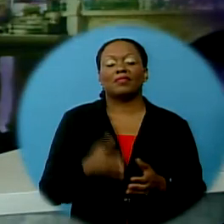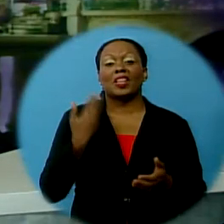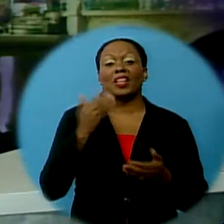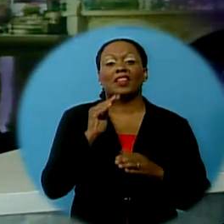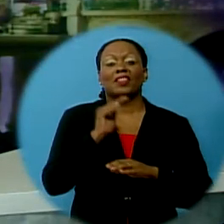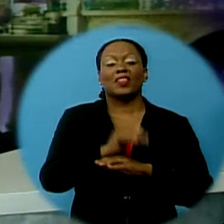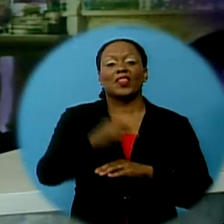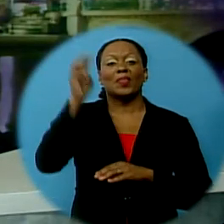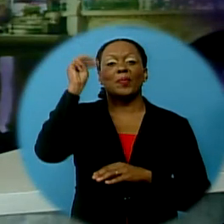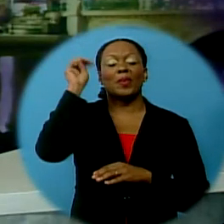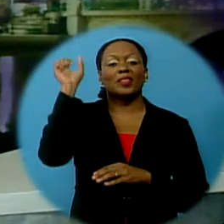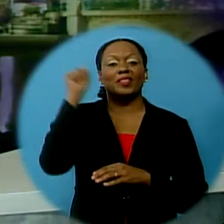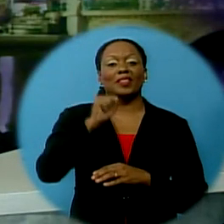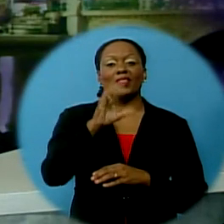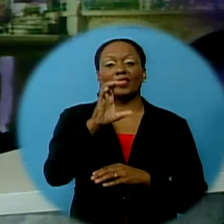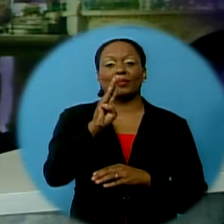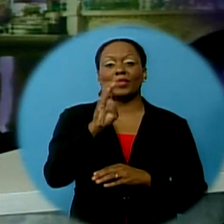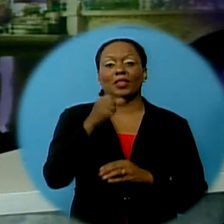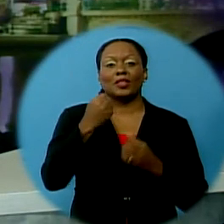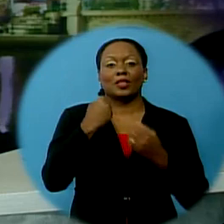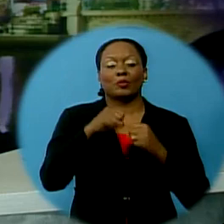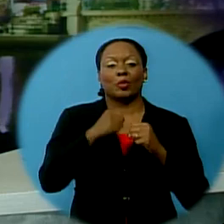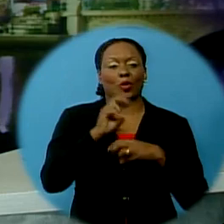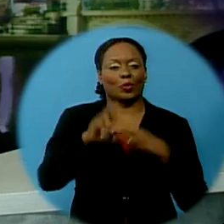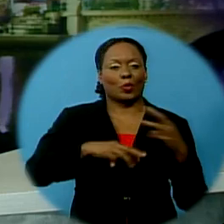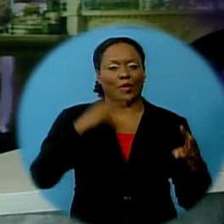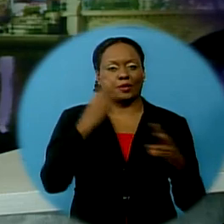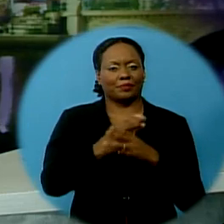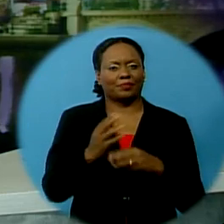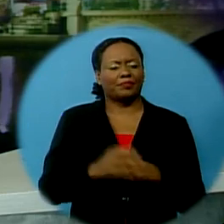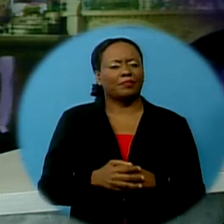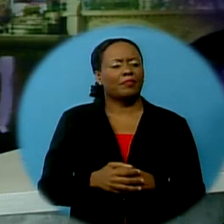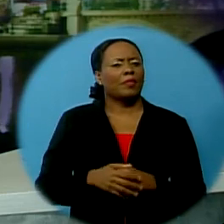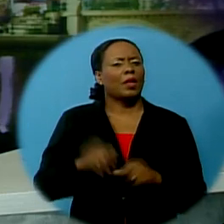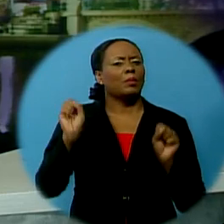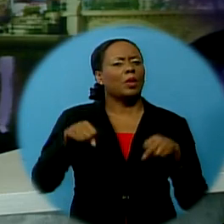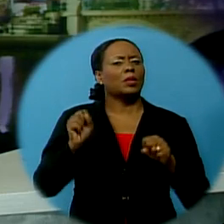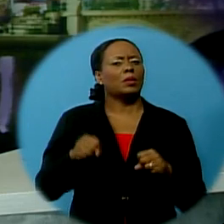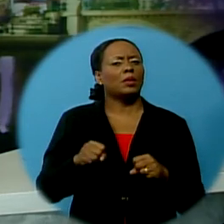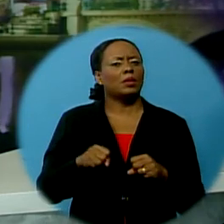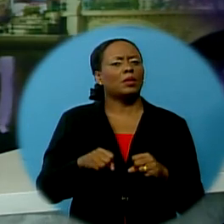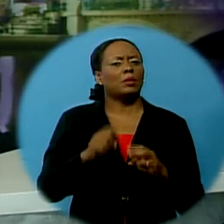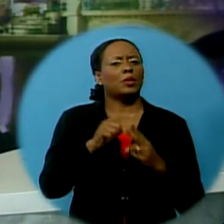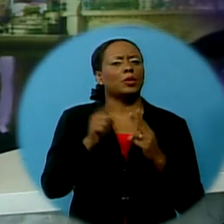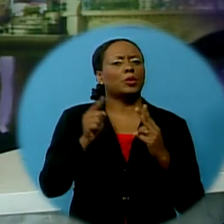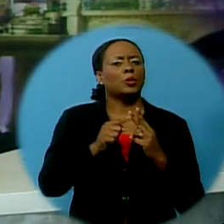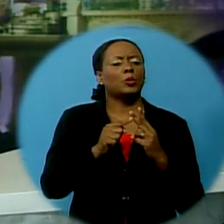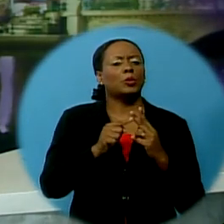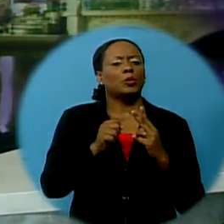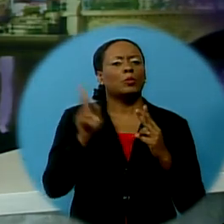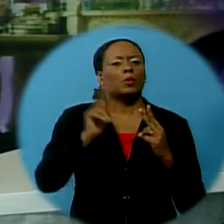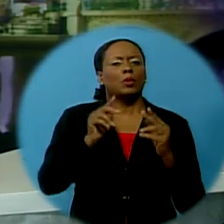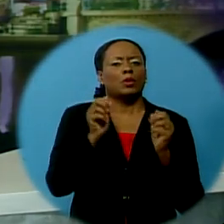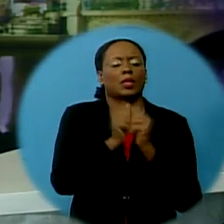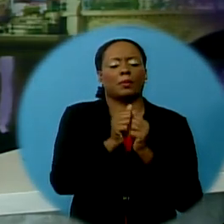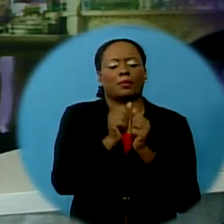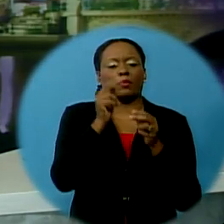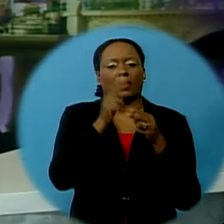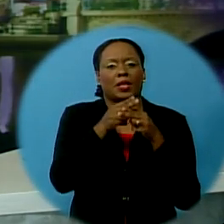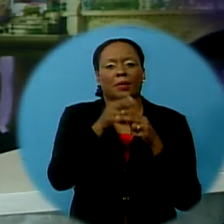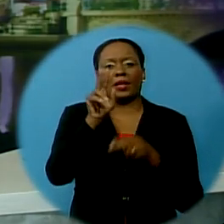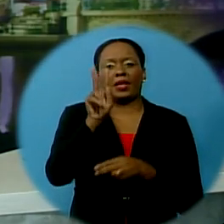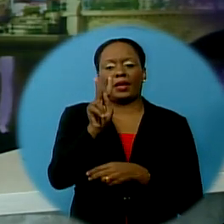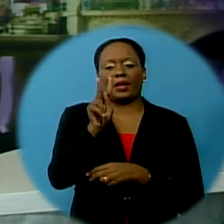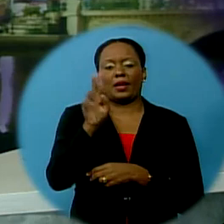Good evening, I'm Mark Seal with your CBC Sports World. It's very likely that there will be two Kay Brathwaites at the top of the batting